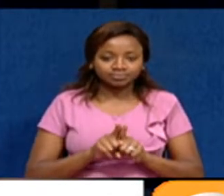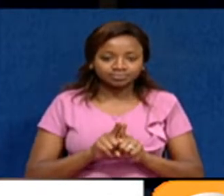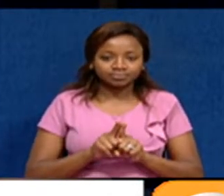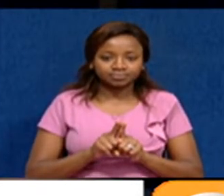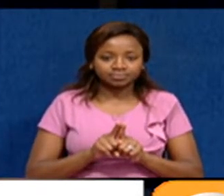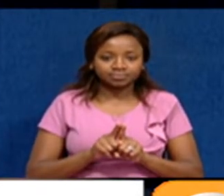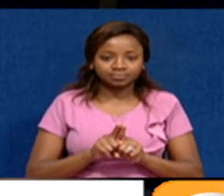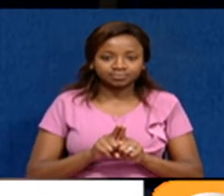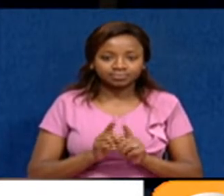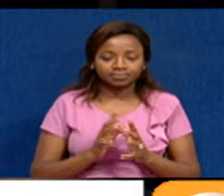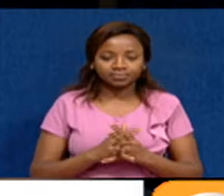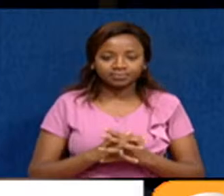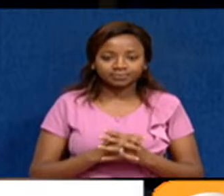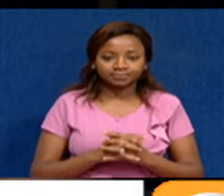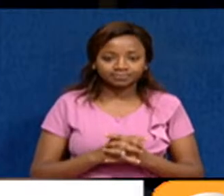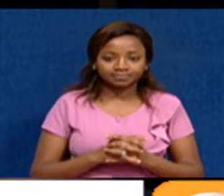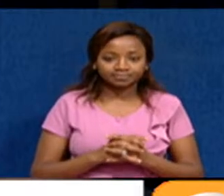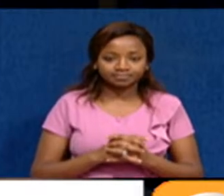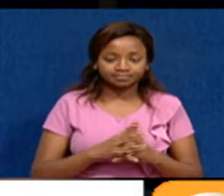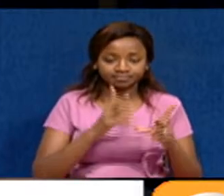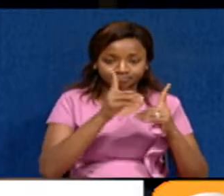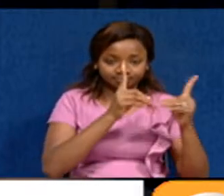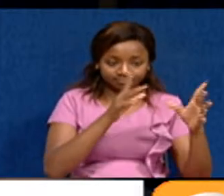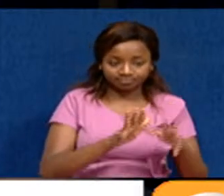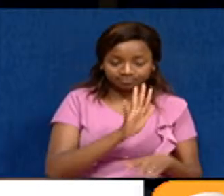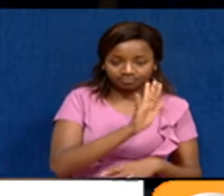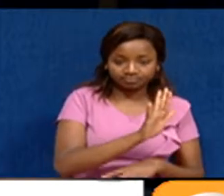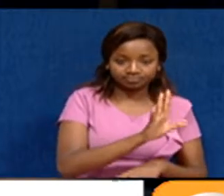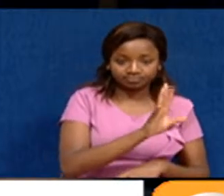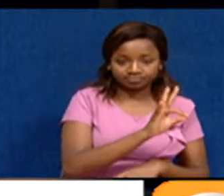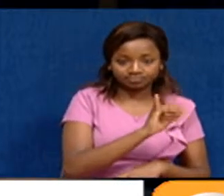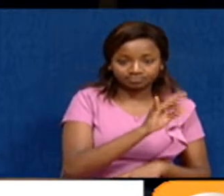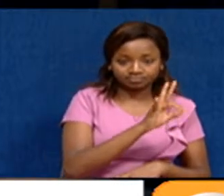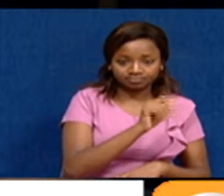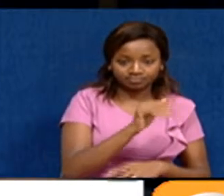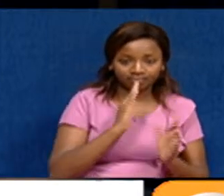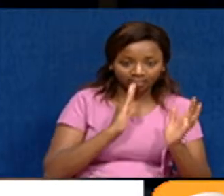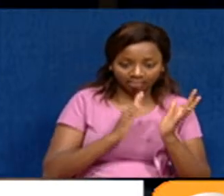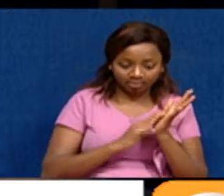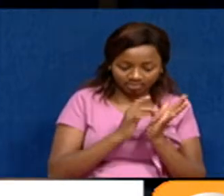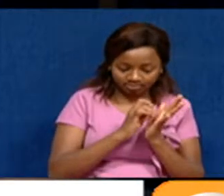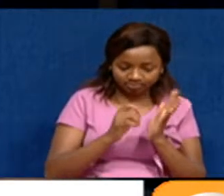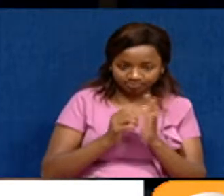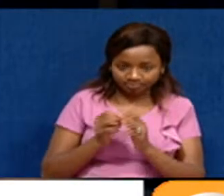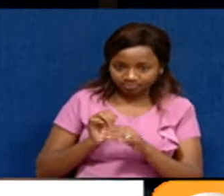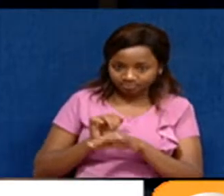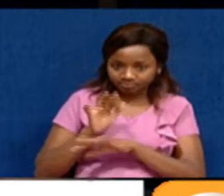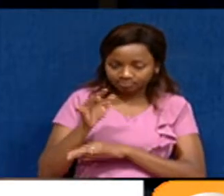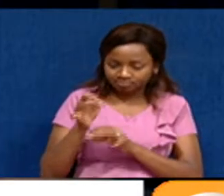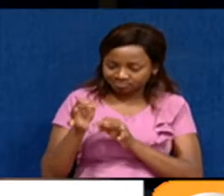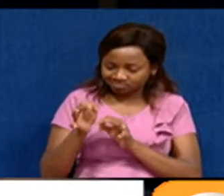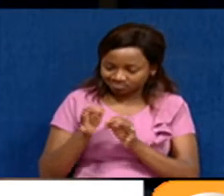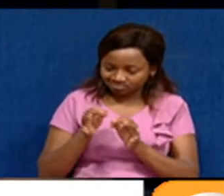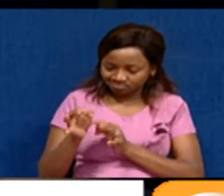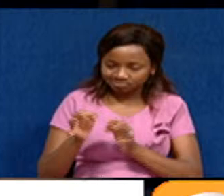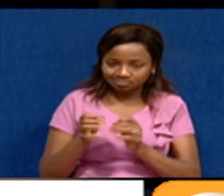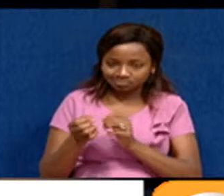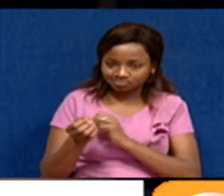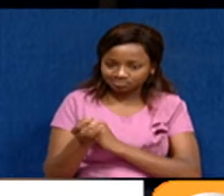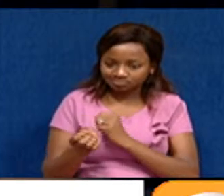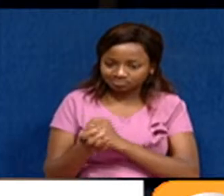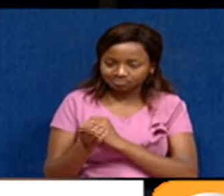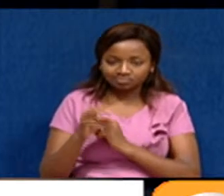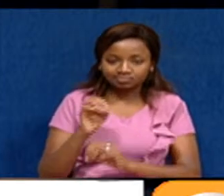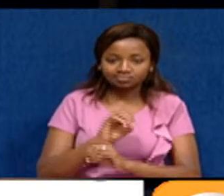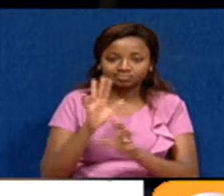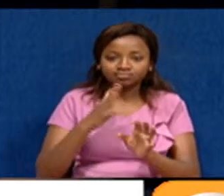of our member associations, on the 11th of November. It was very explicit letter.